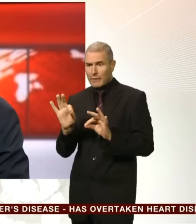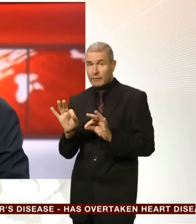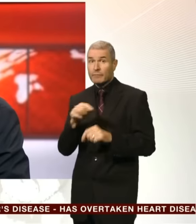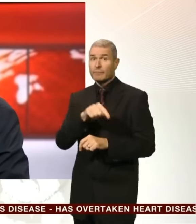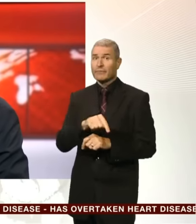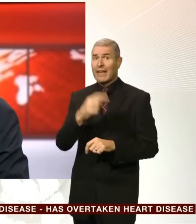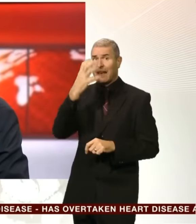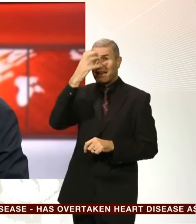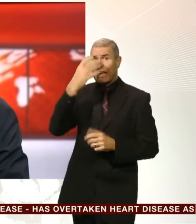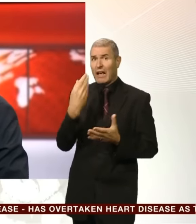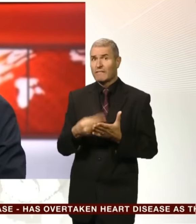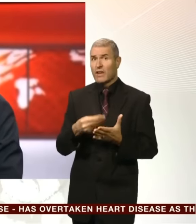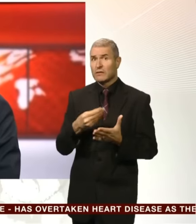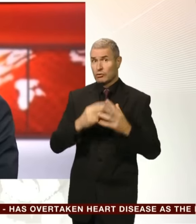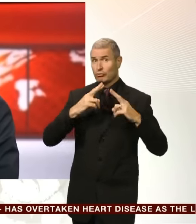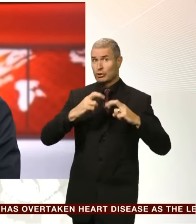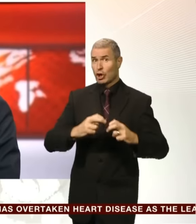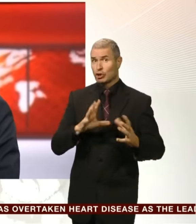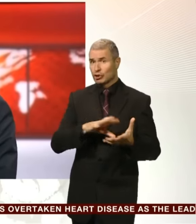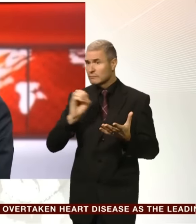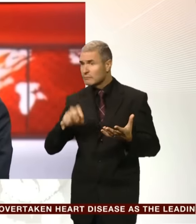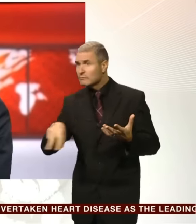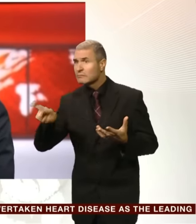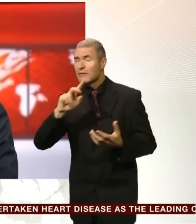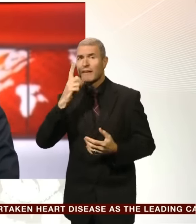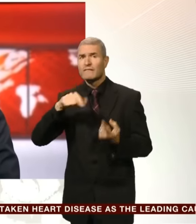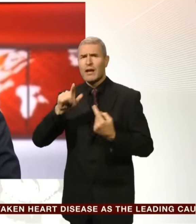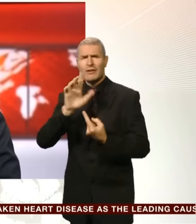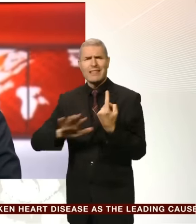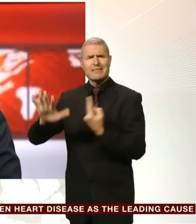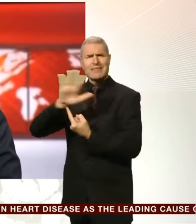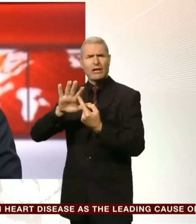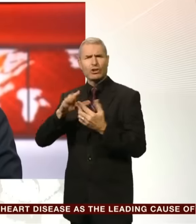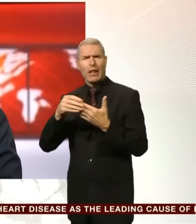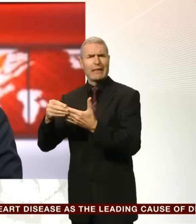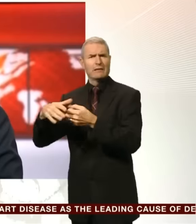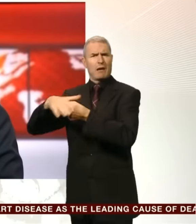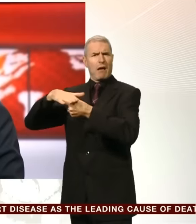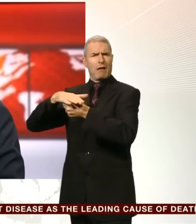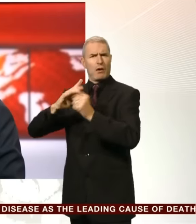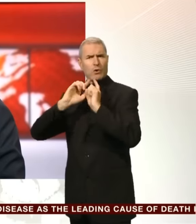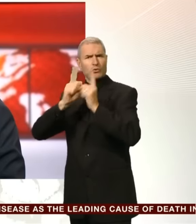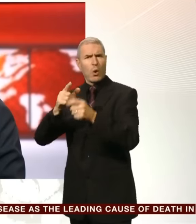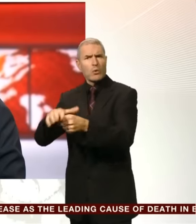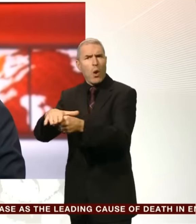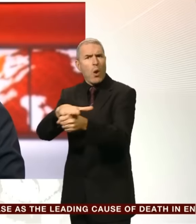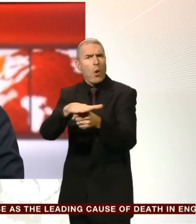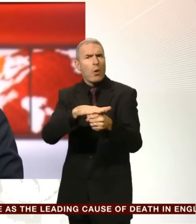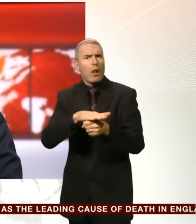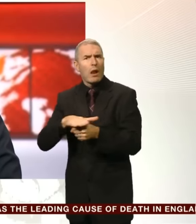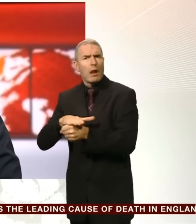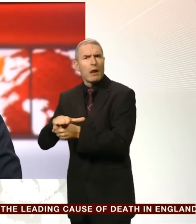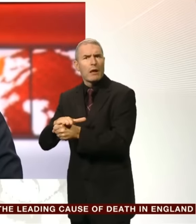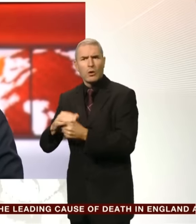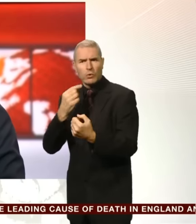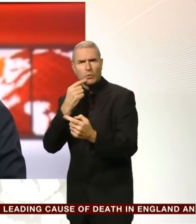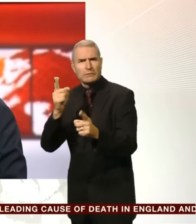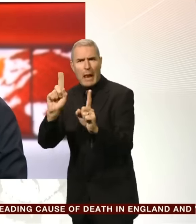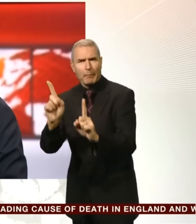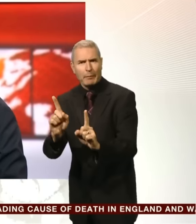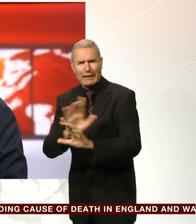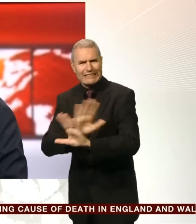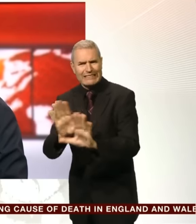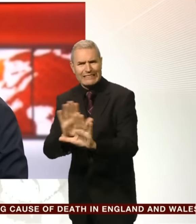Fund finding that it's all been done with national leaders telling the local health teams, look, don't go out of your way to tell people about